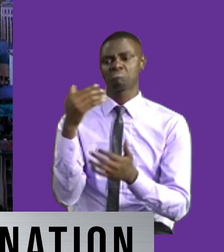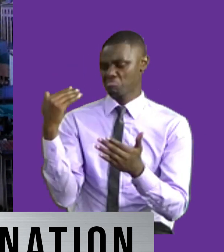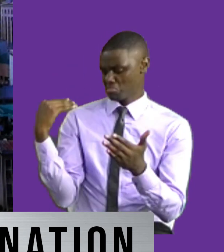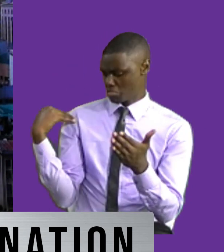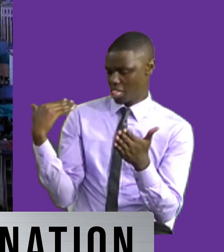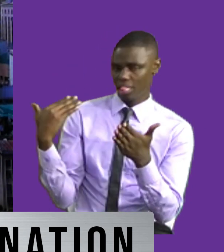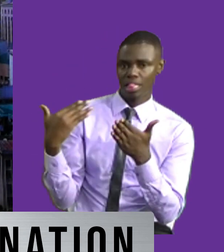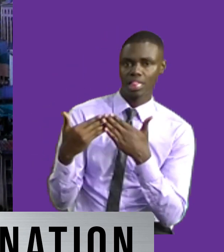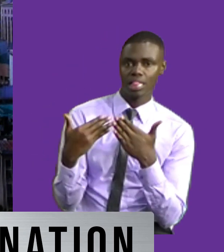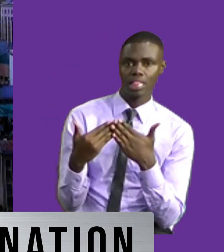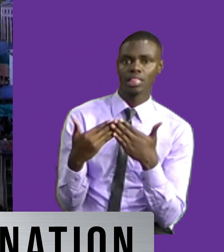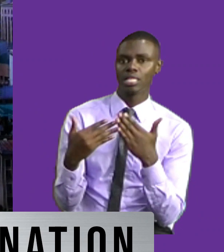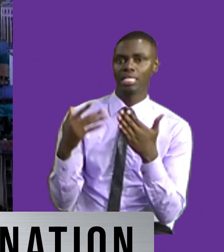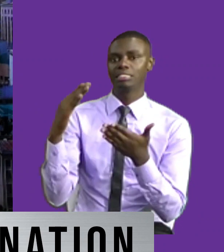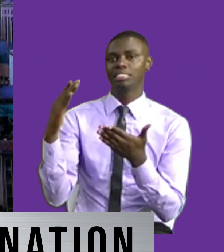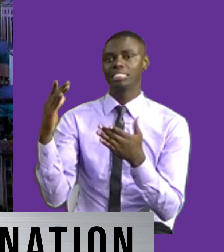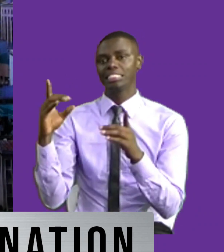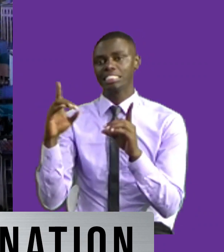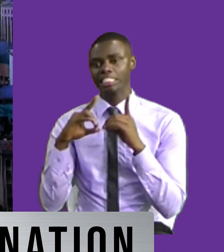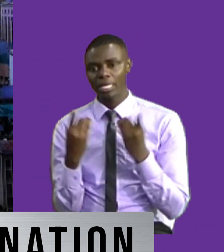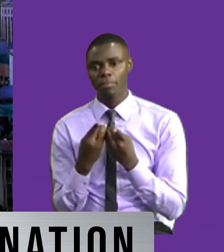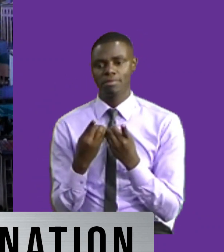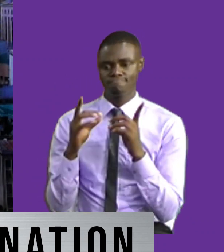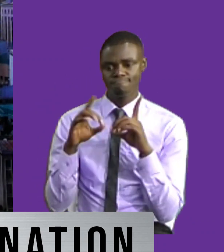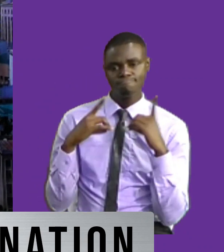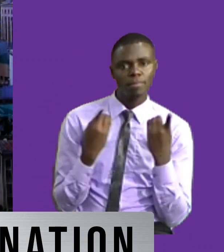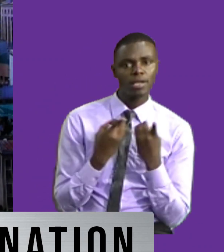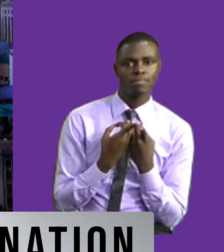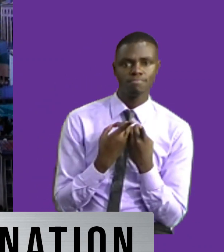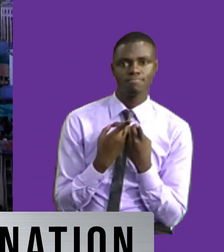far the departments that